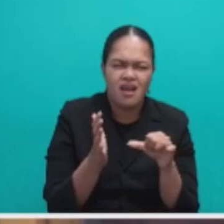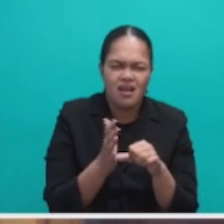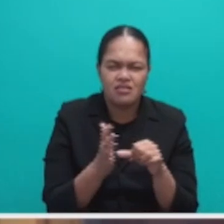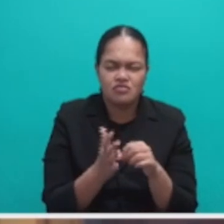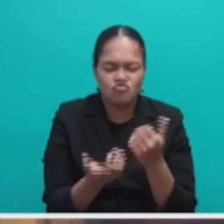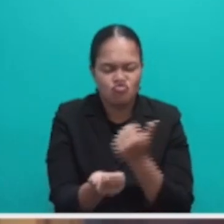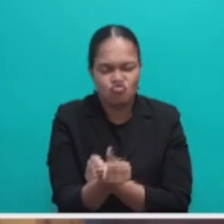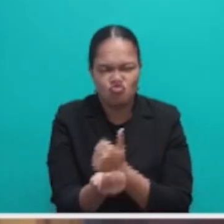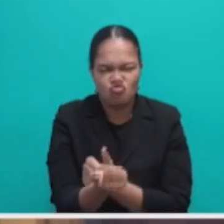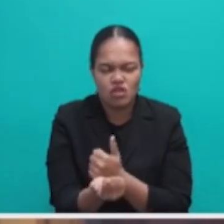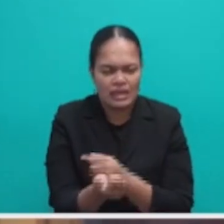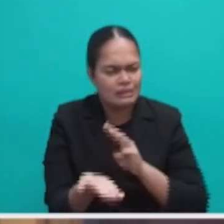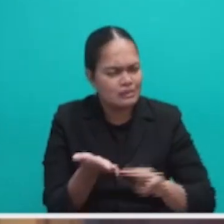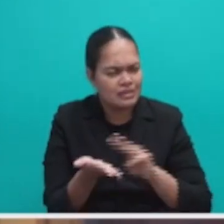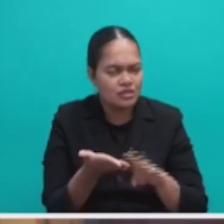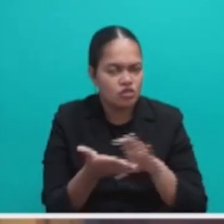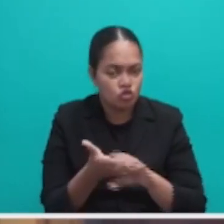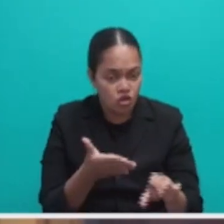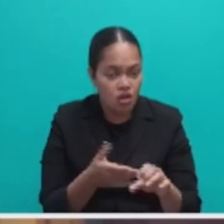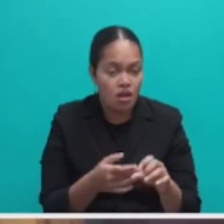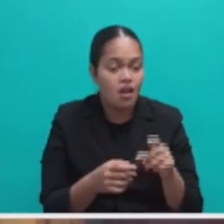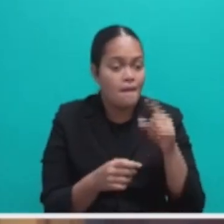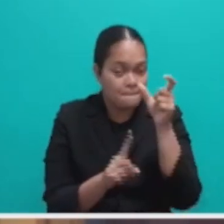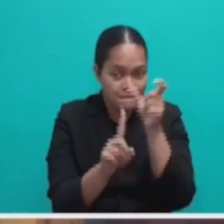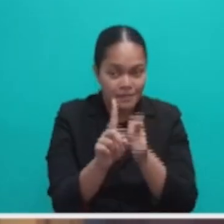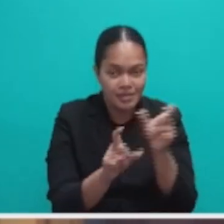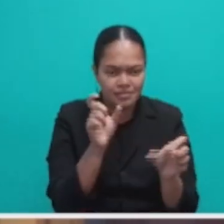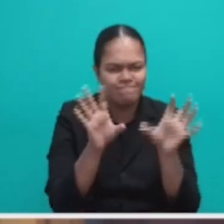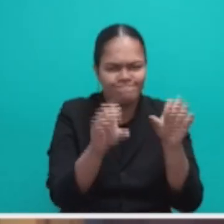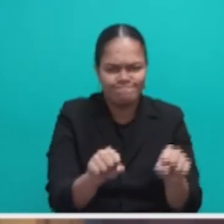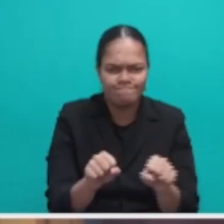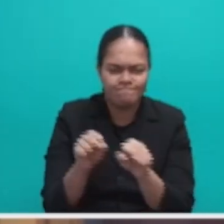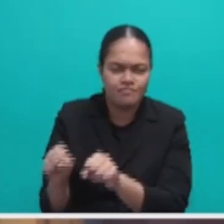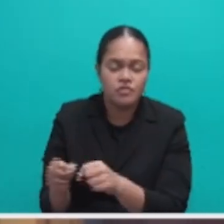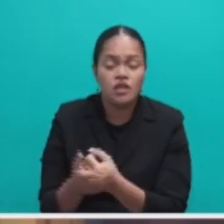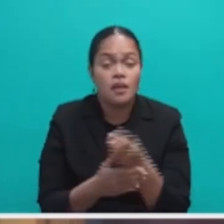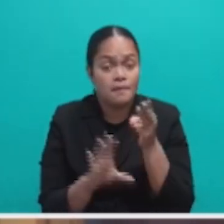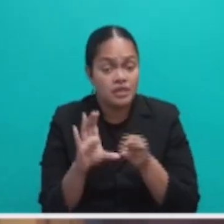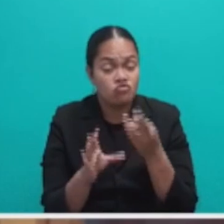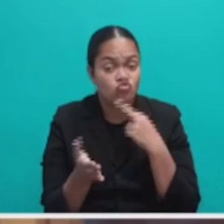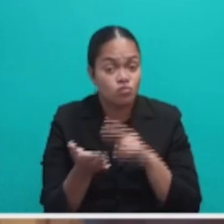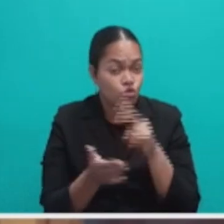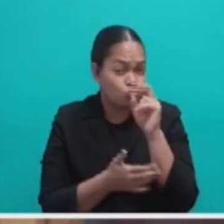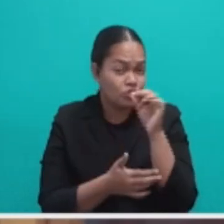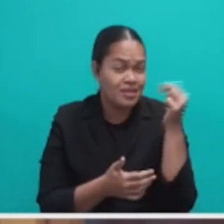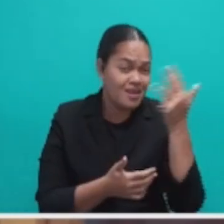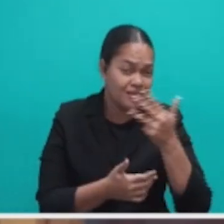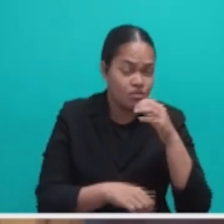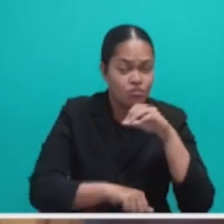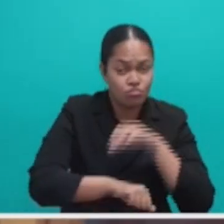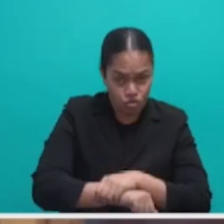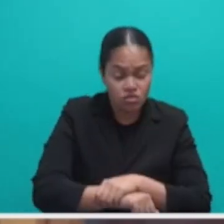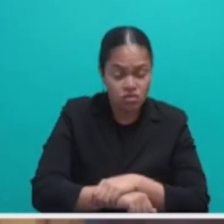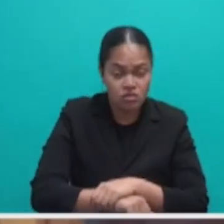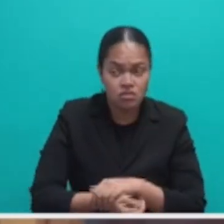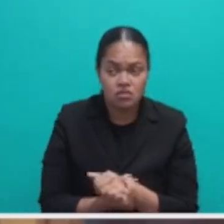millions of dollars, and the perpetrators have been convicted. According to media reports, in 2019, police uncovered a